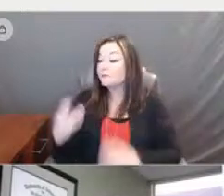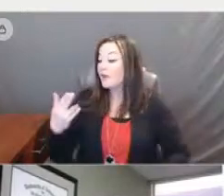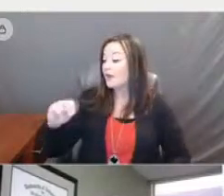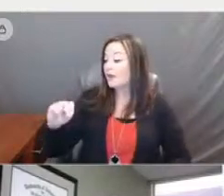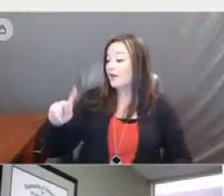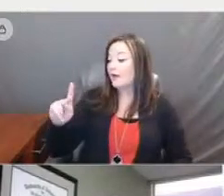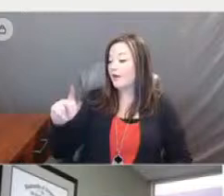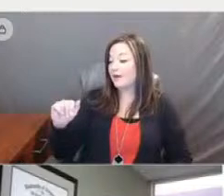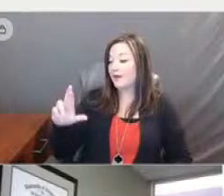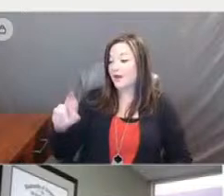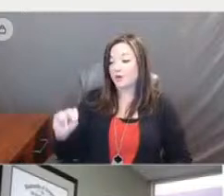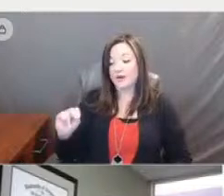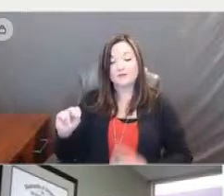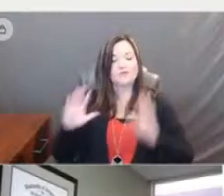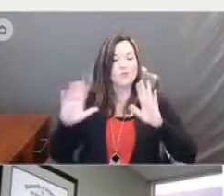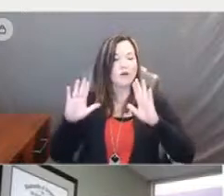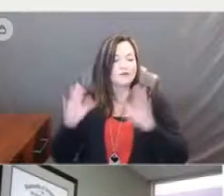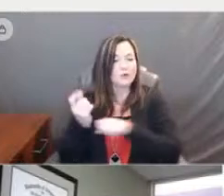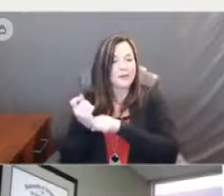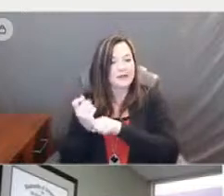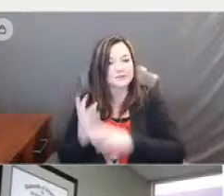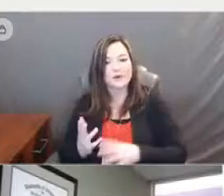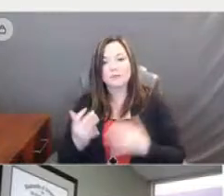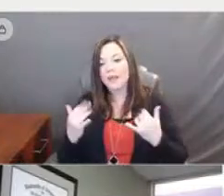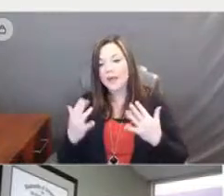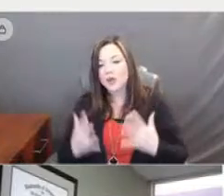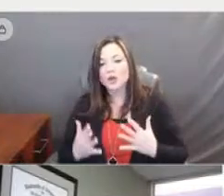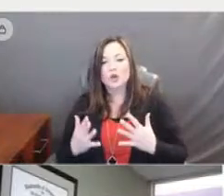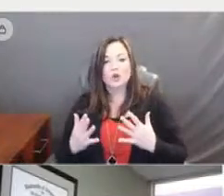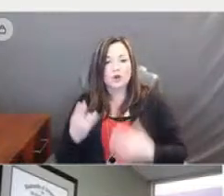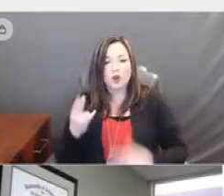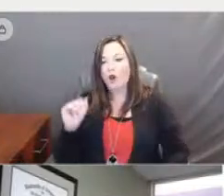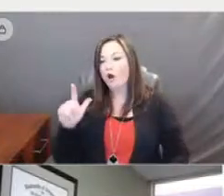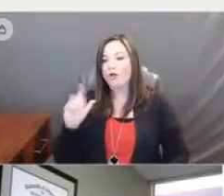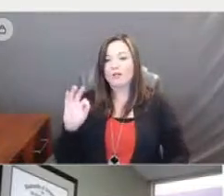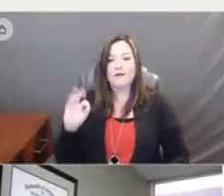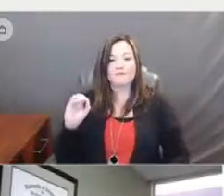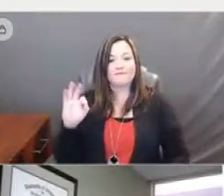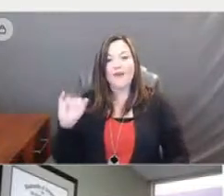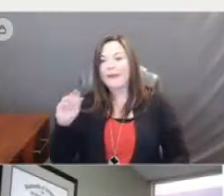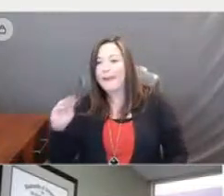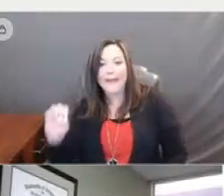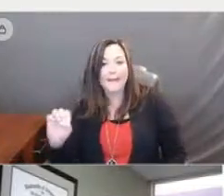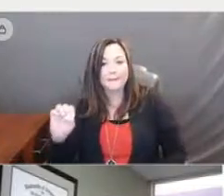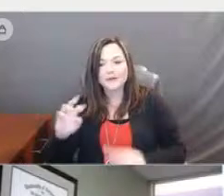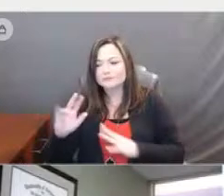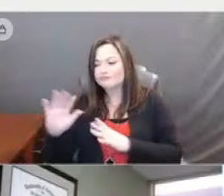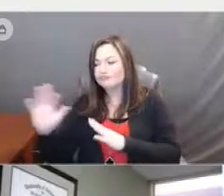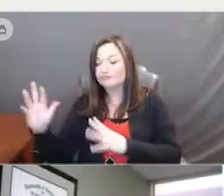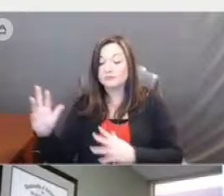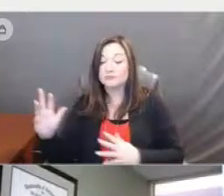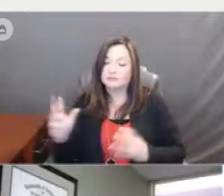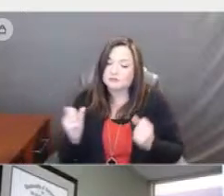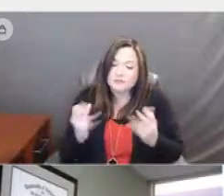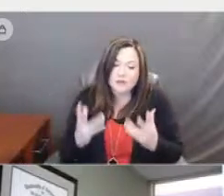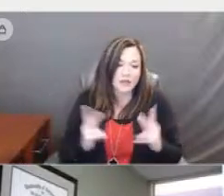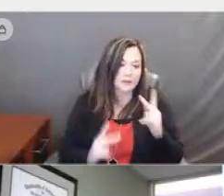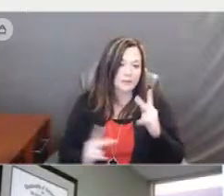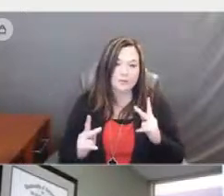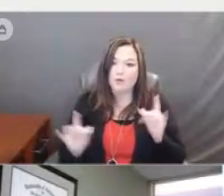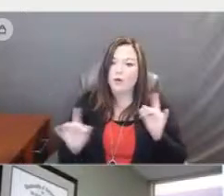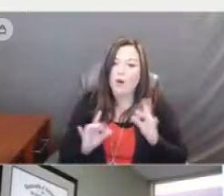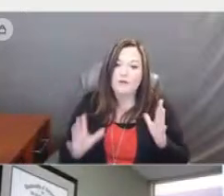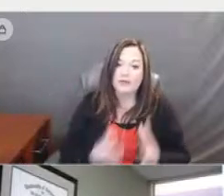wonderful baseball player, Hall of Famer. There are plenty of people who, horribly enough, pass